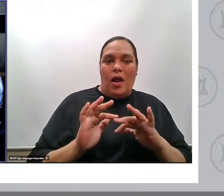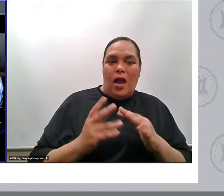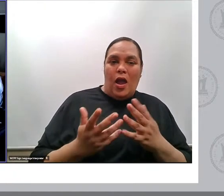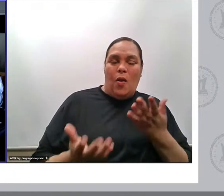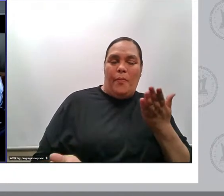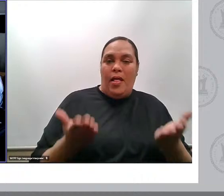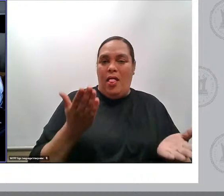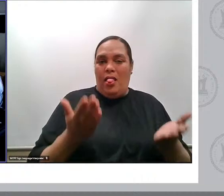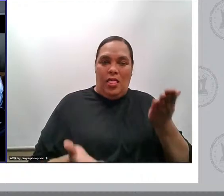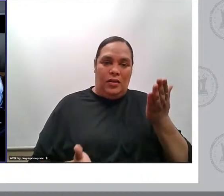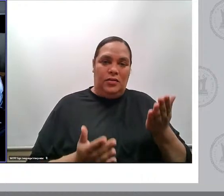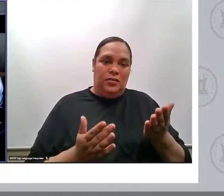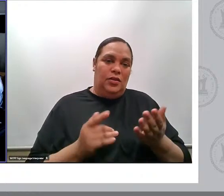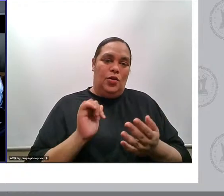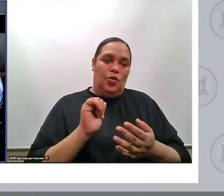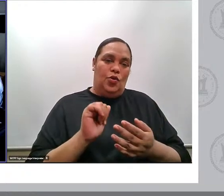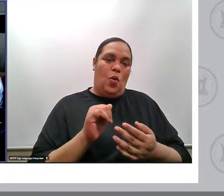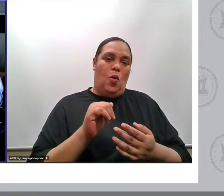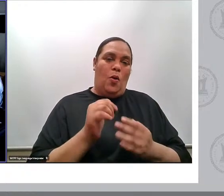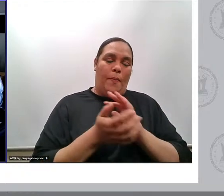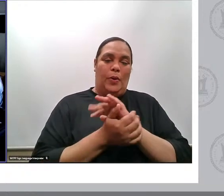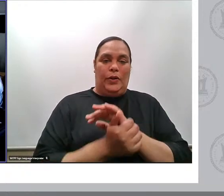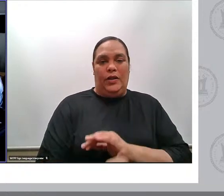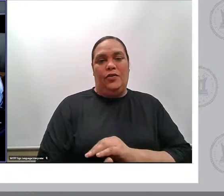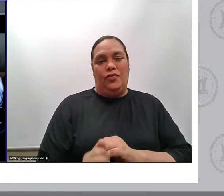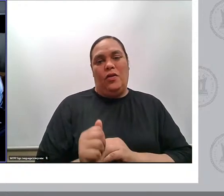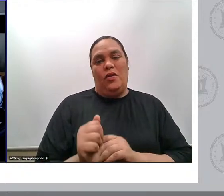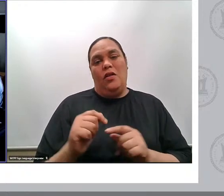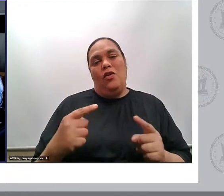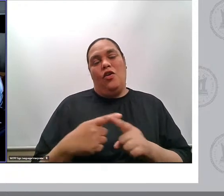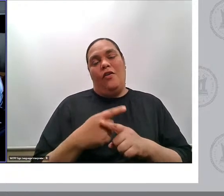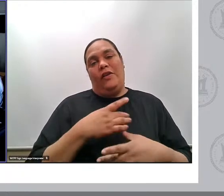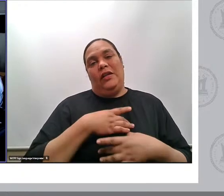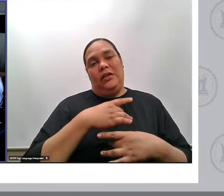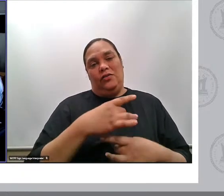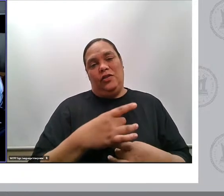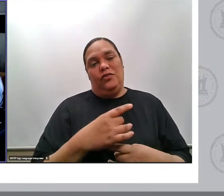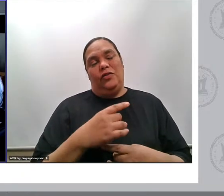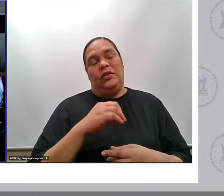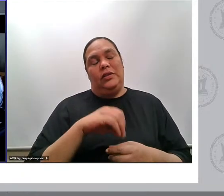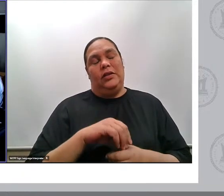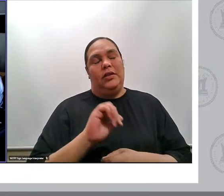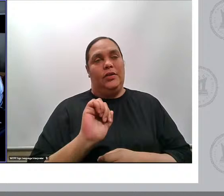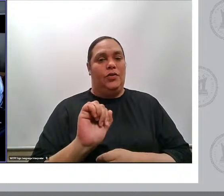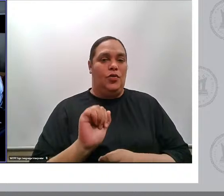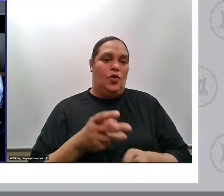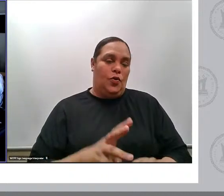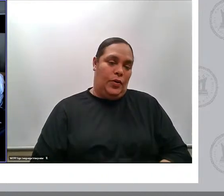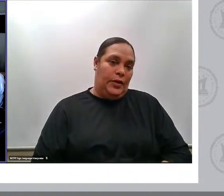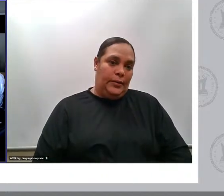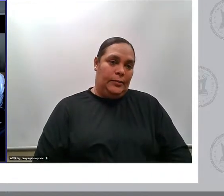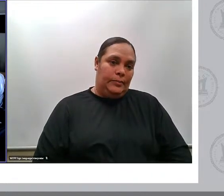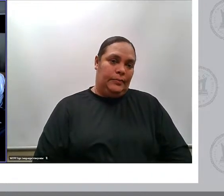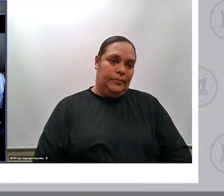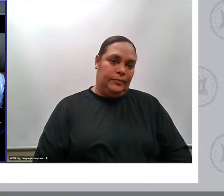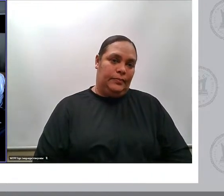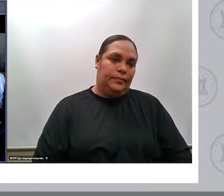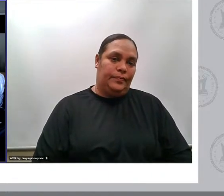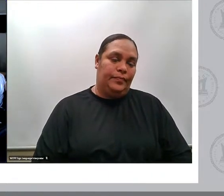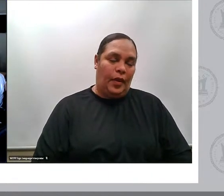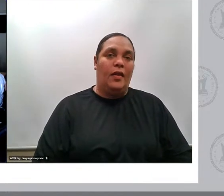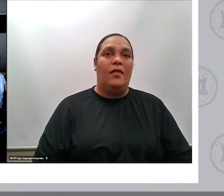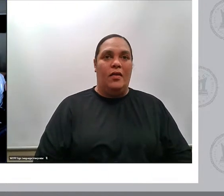balance, that potential conflict of interest in that regard? Then,